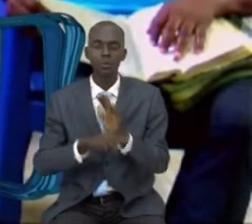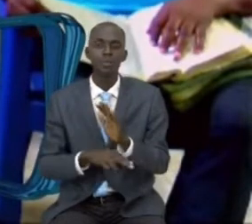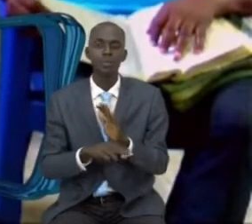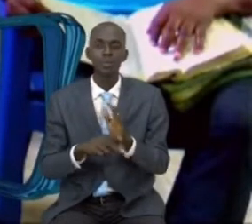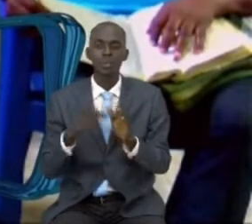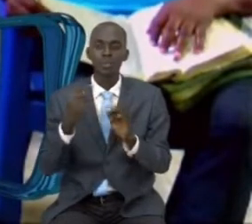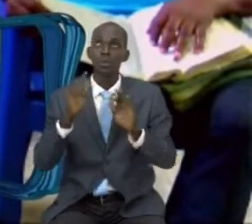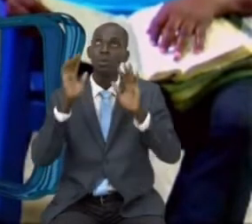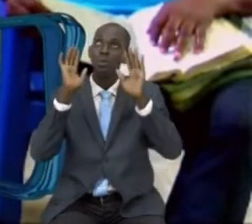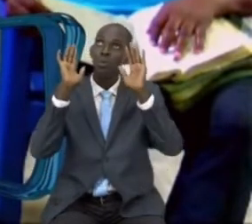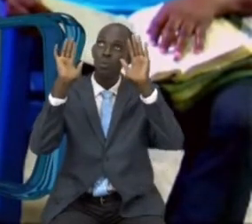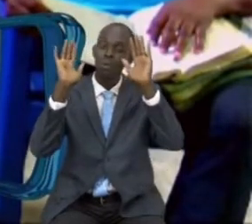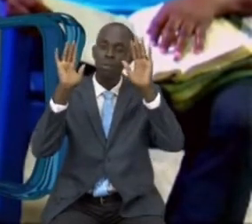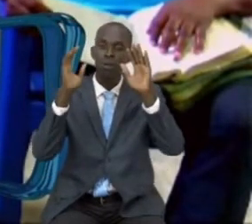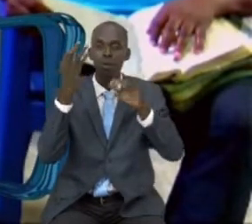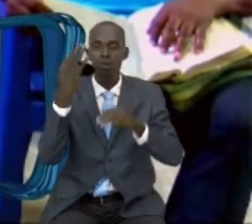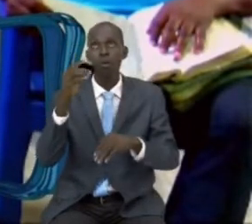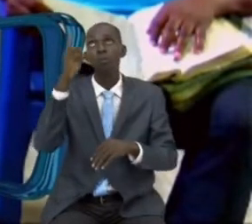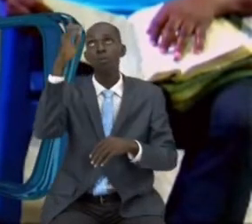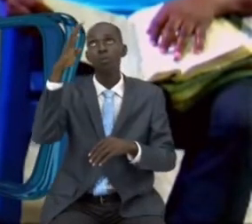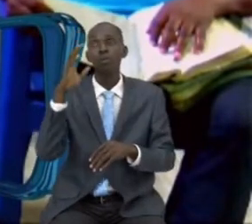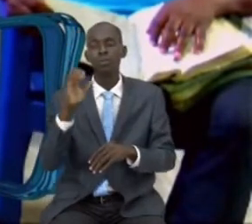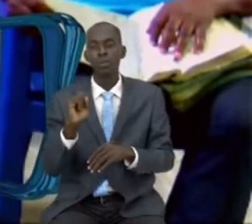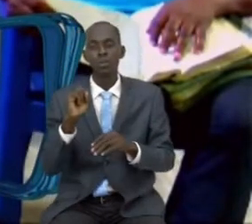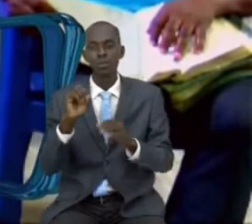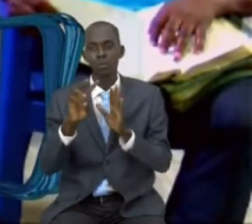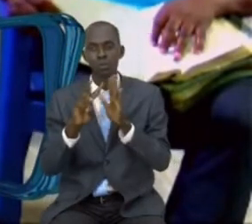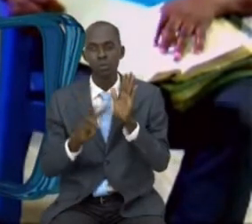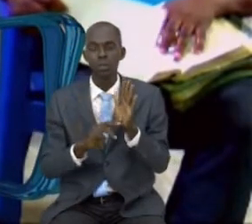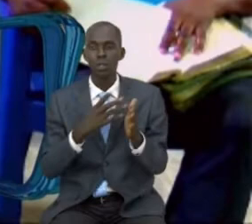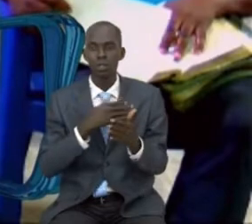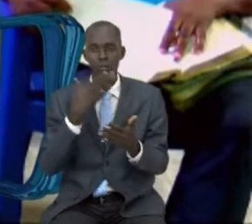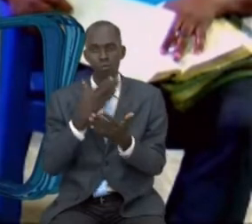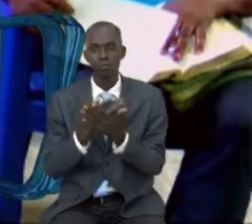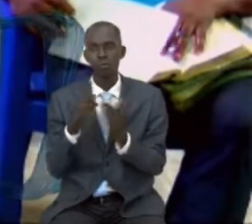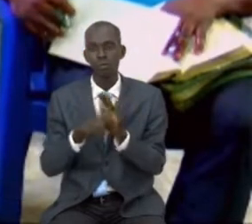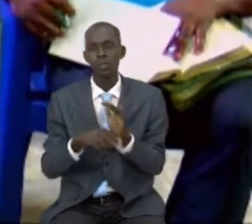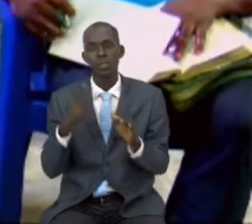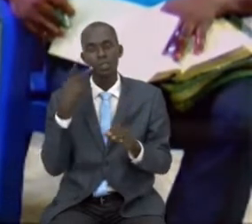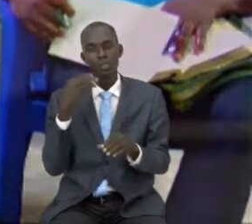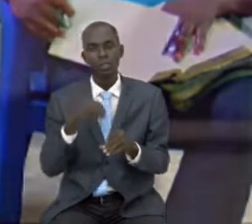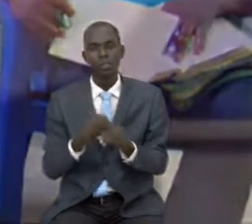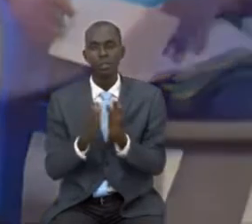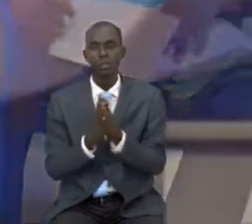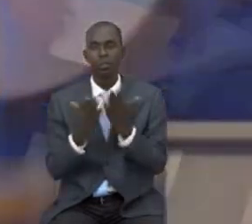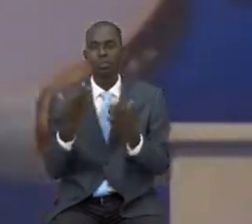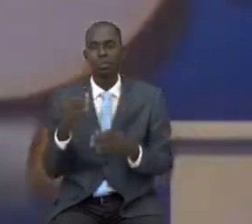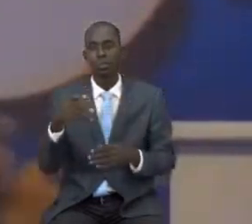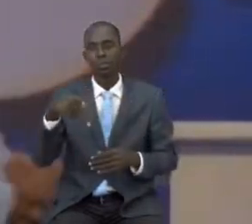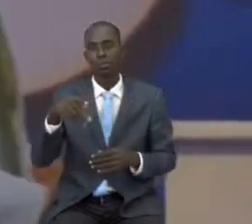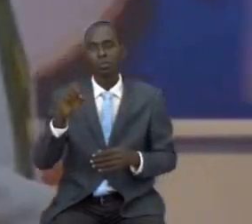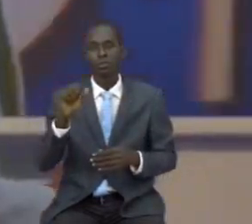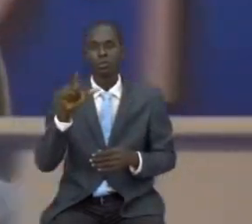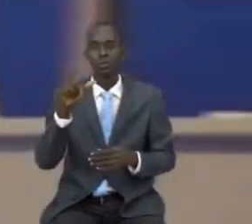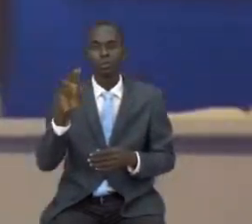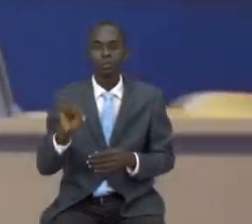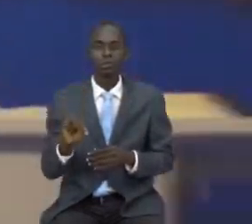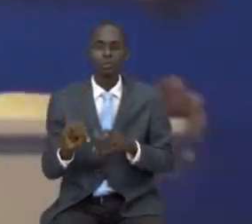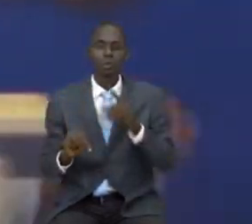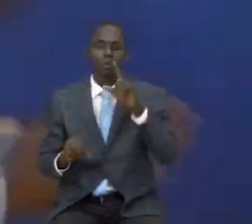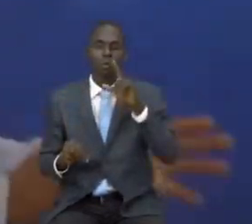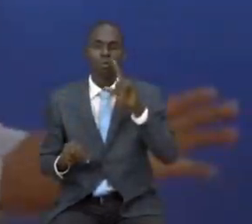and goodness. I need to show you something. Look at this. It's Psalm 145. Reading from verse